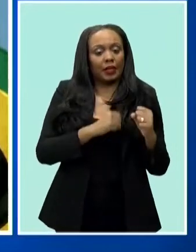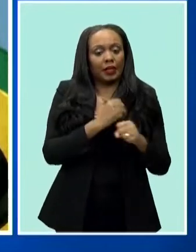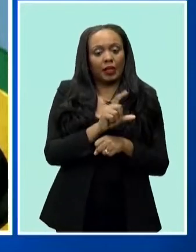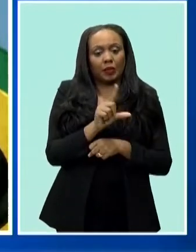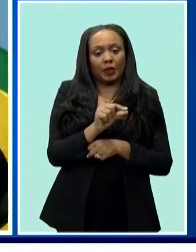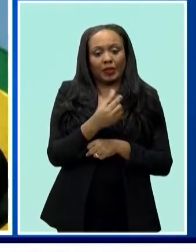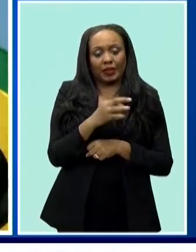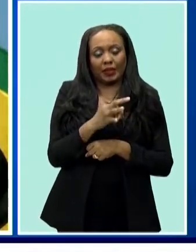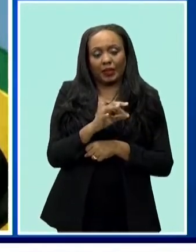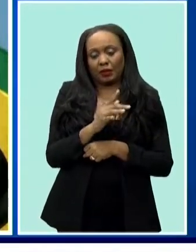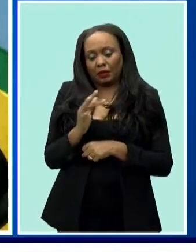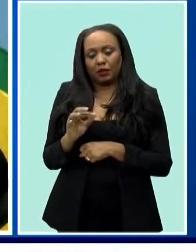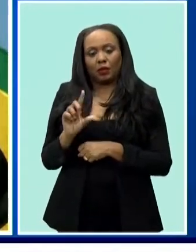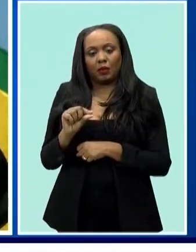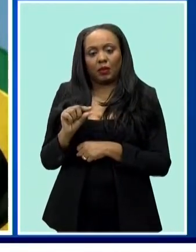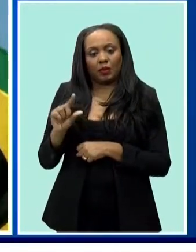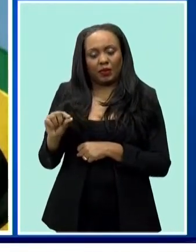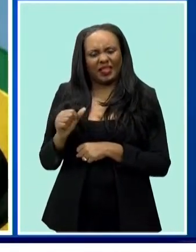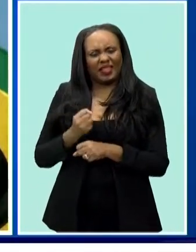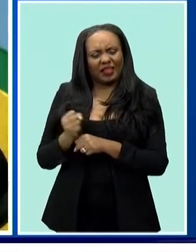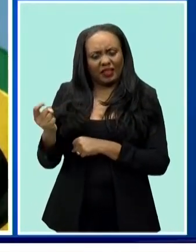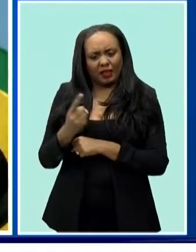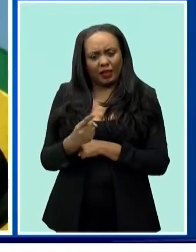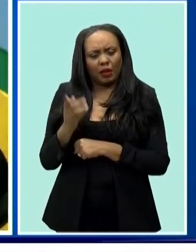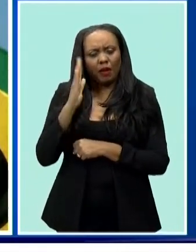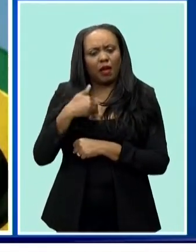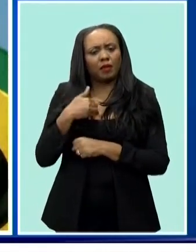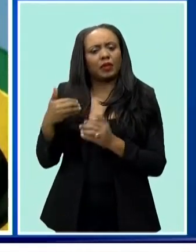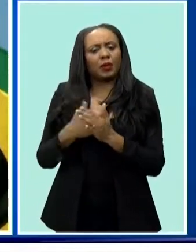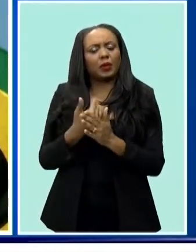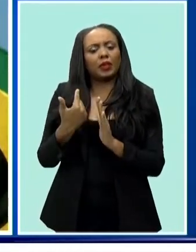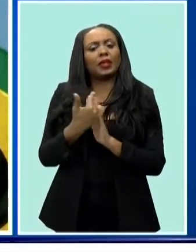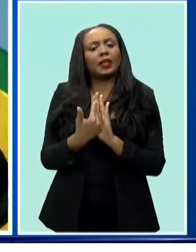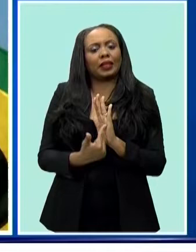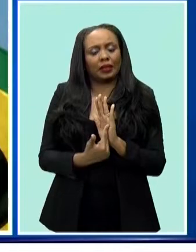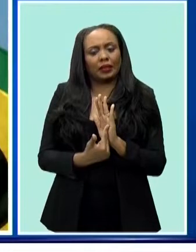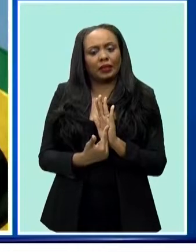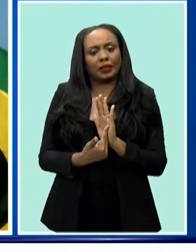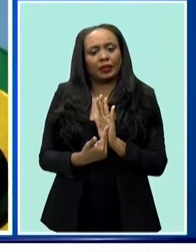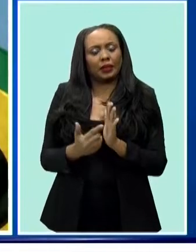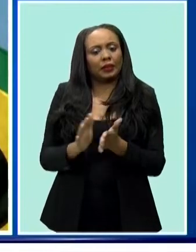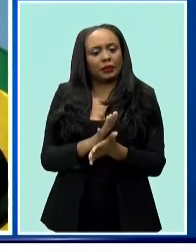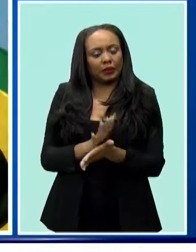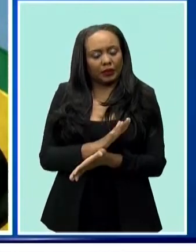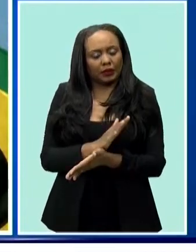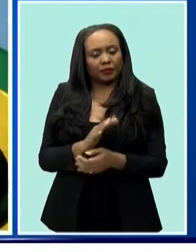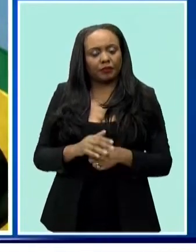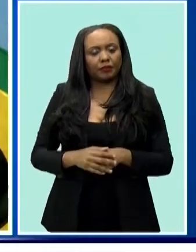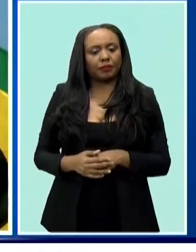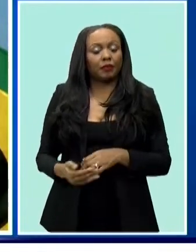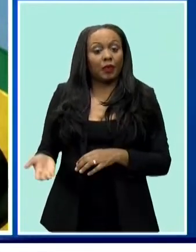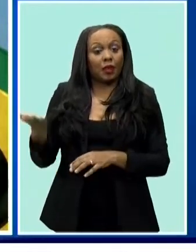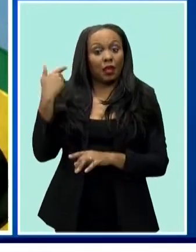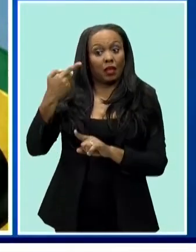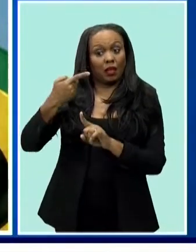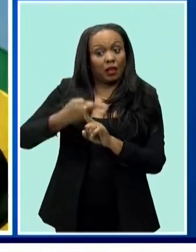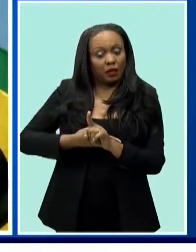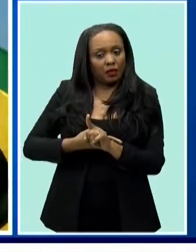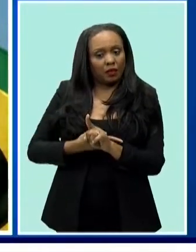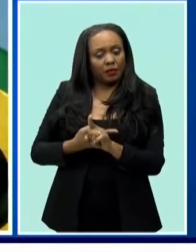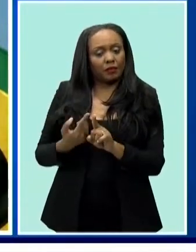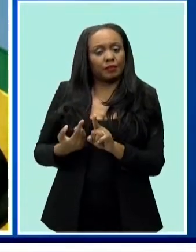new legal metrology act will be rolled out. In early March last month,